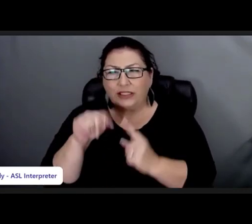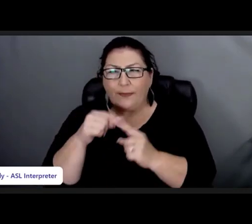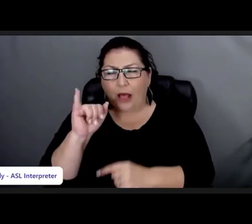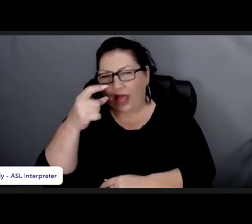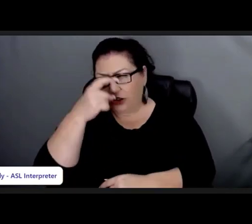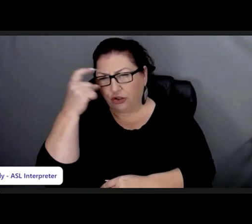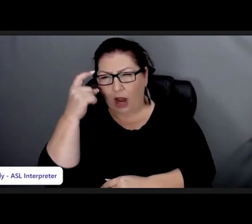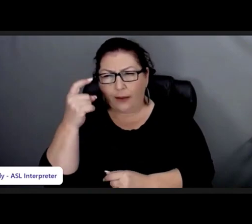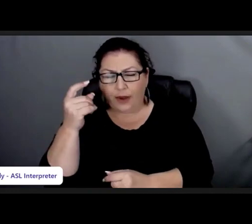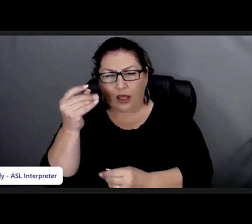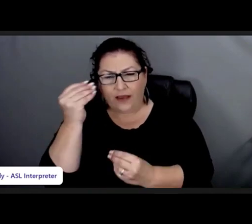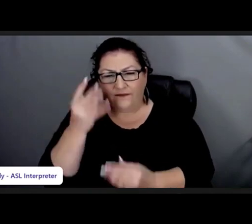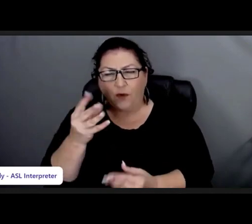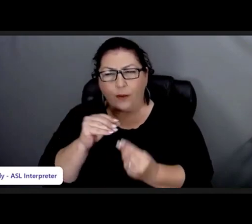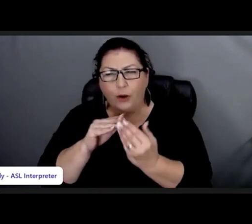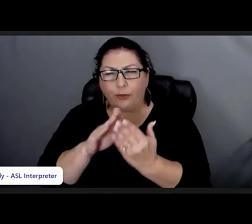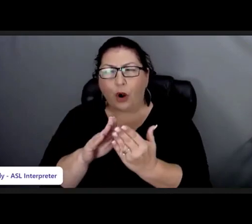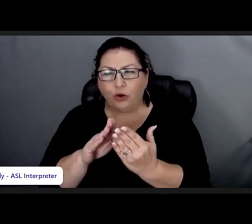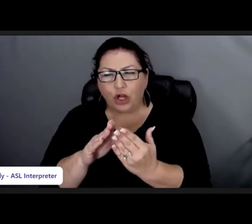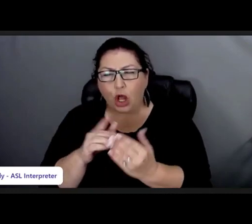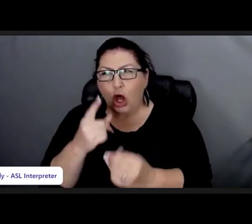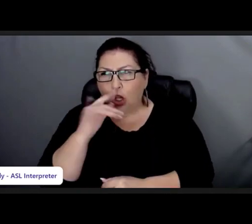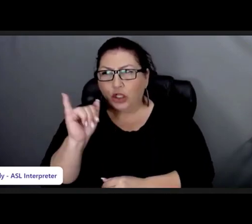you when you are receiving care.